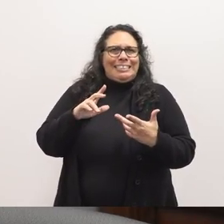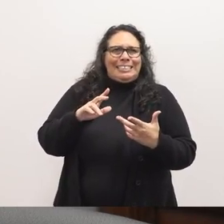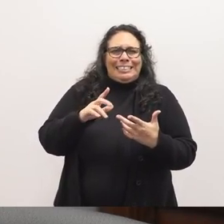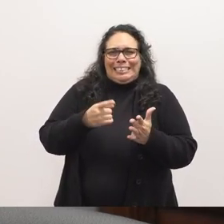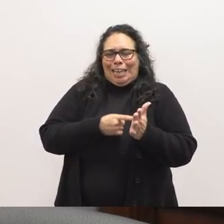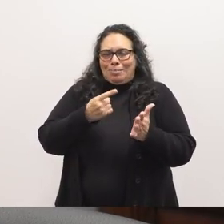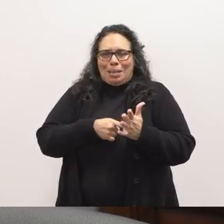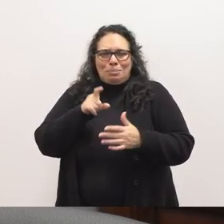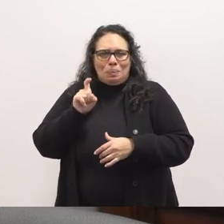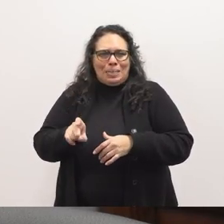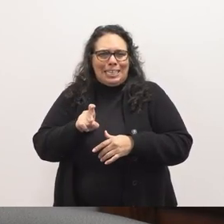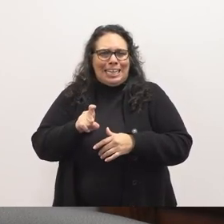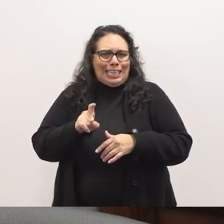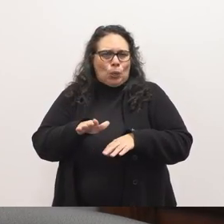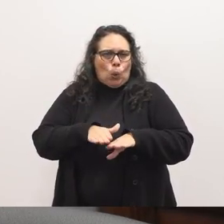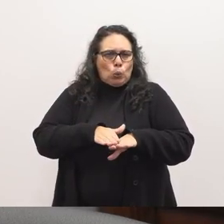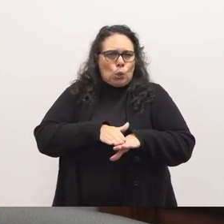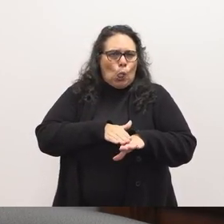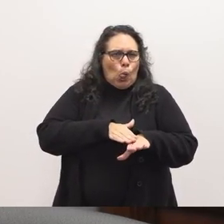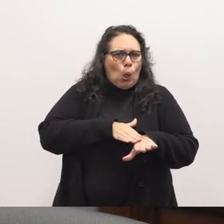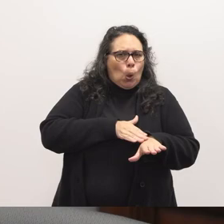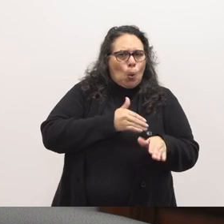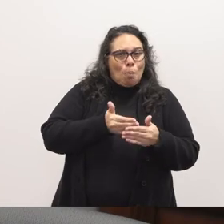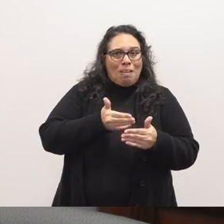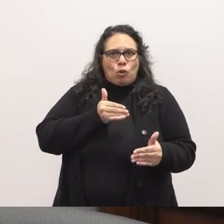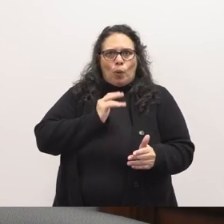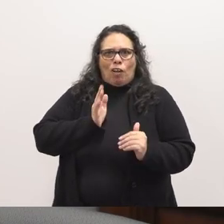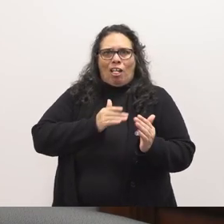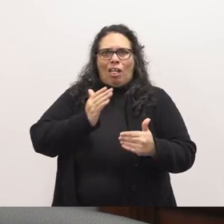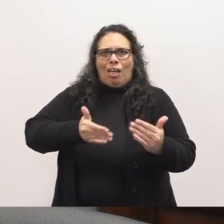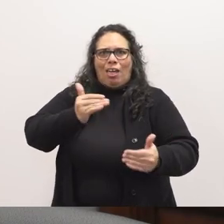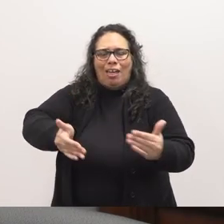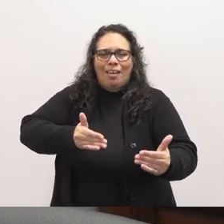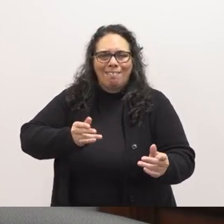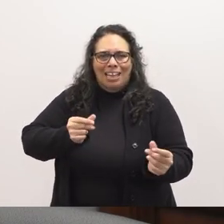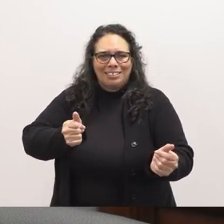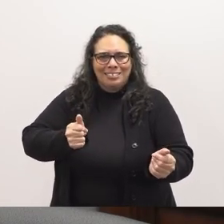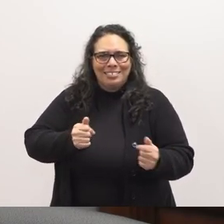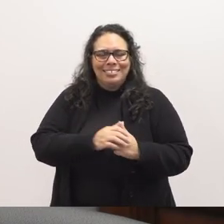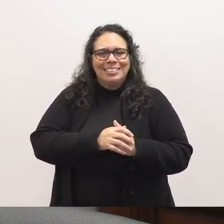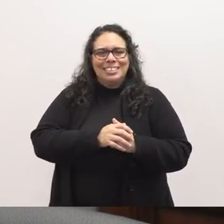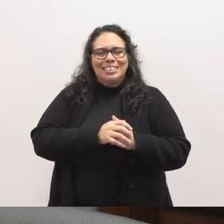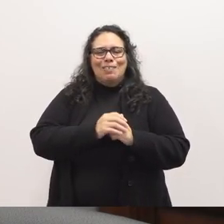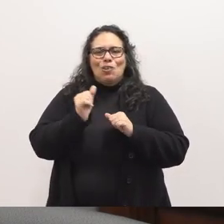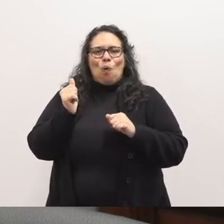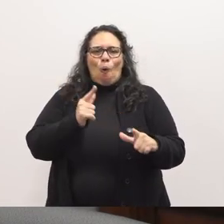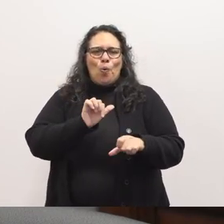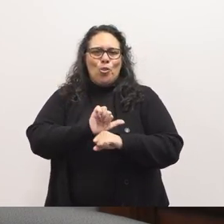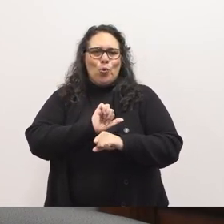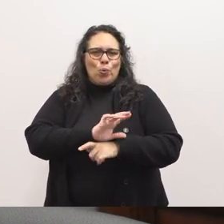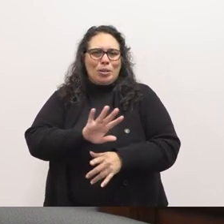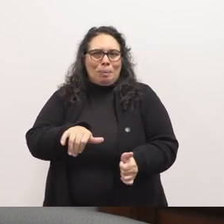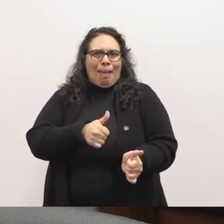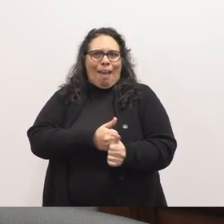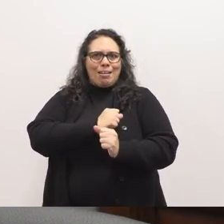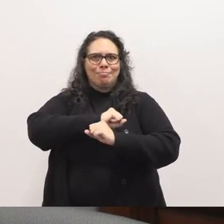fast on these things, to all the work that's going on behind the scenes with the teams. And